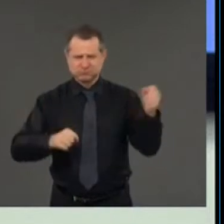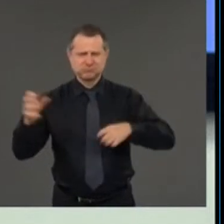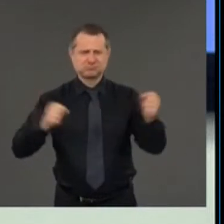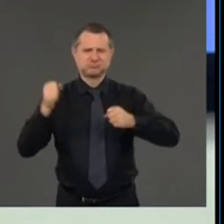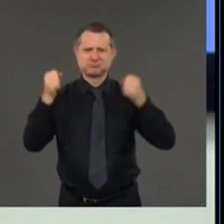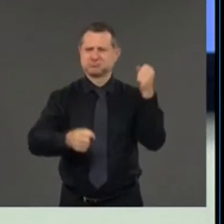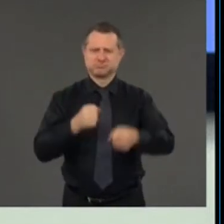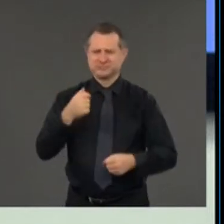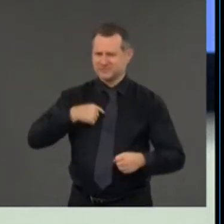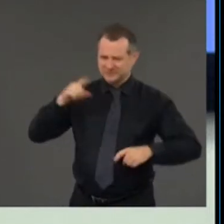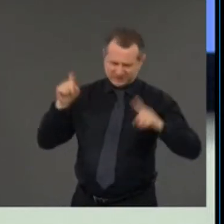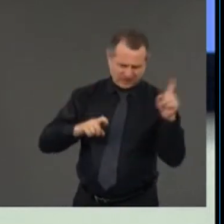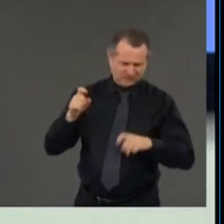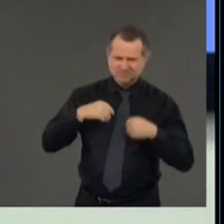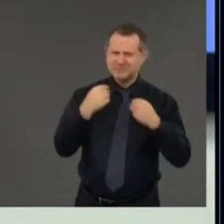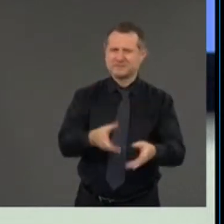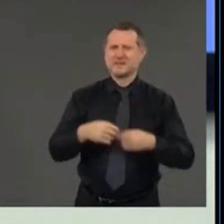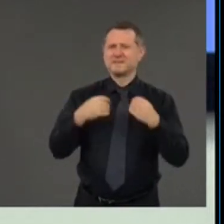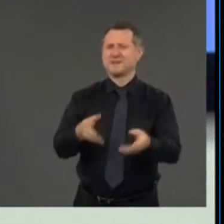have tested